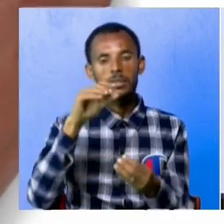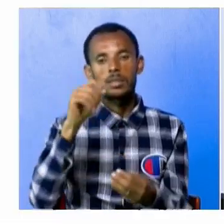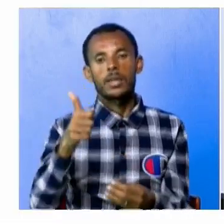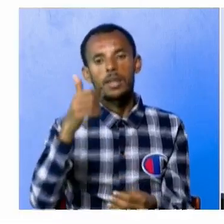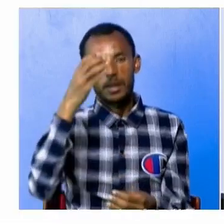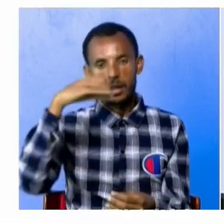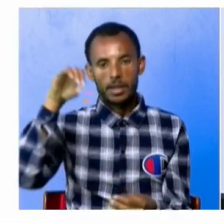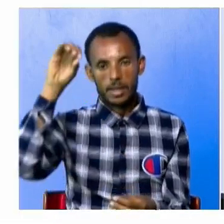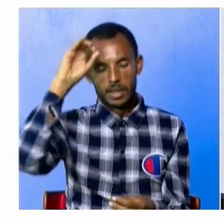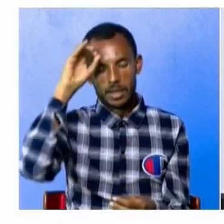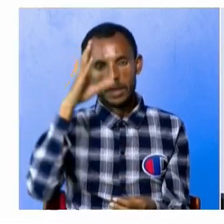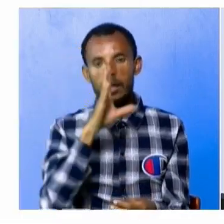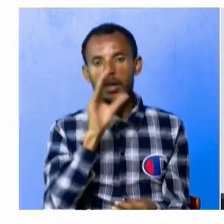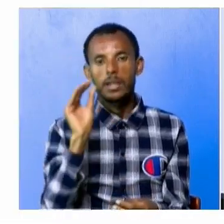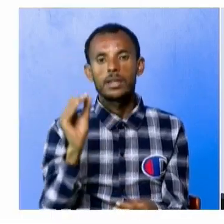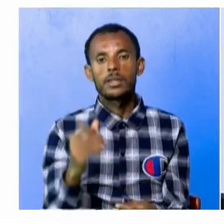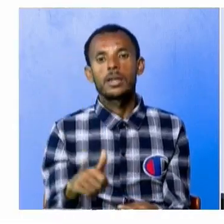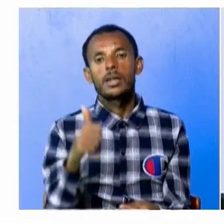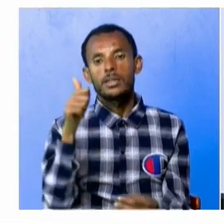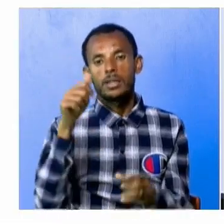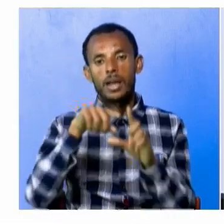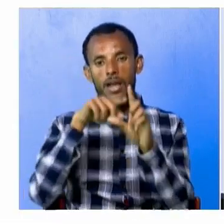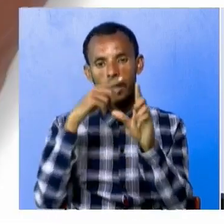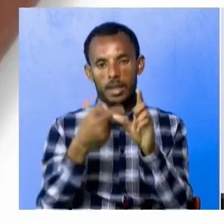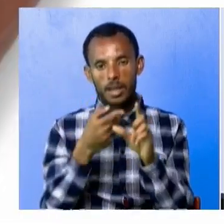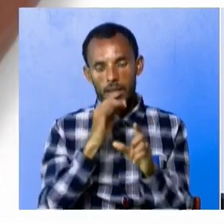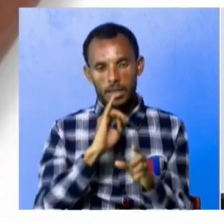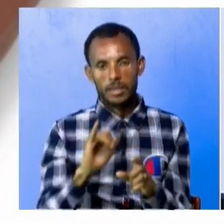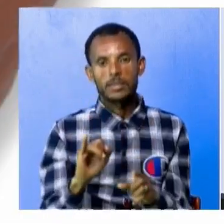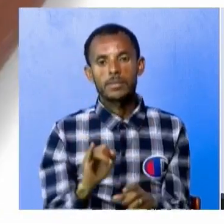degree, and this angle is